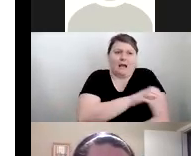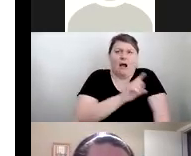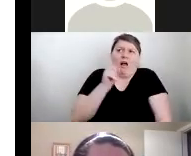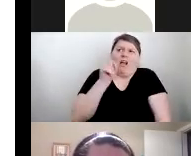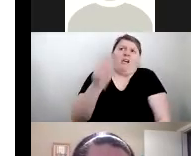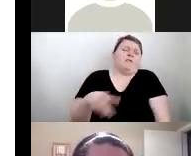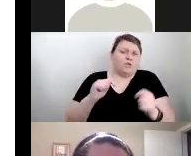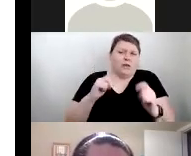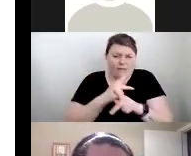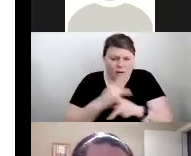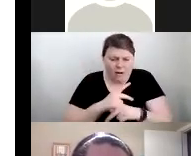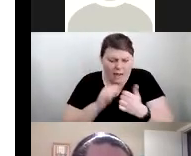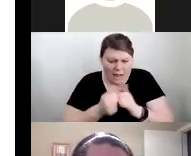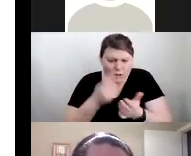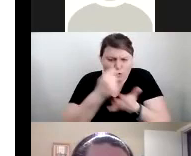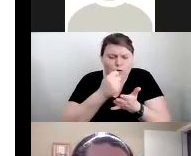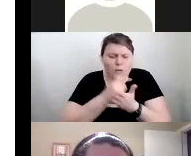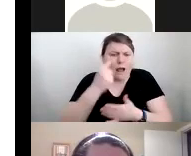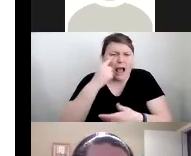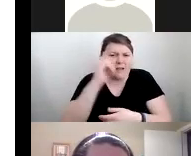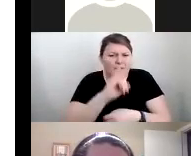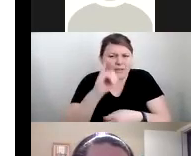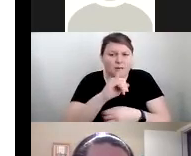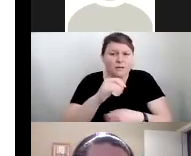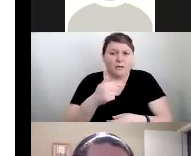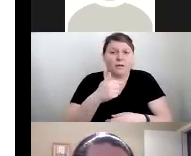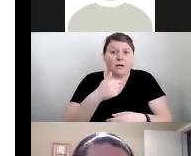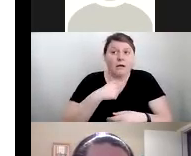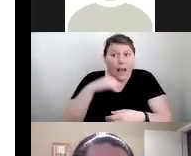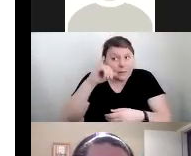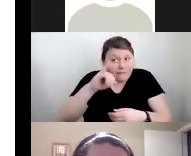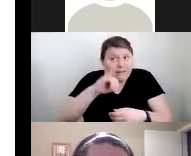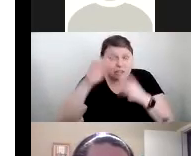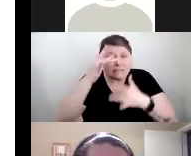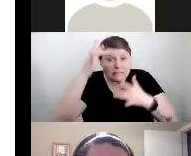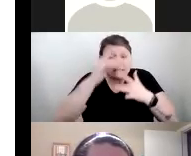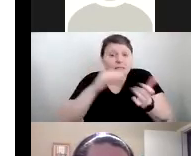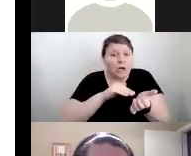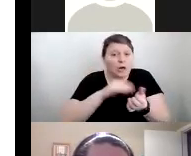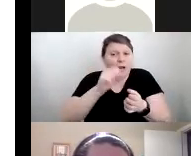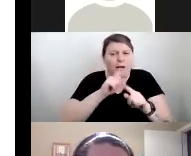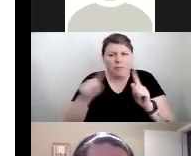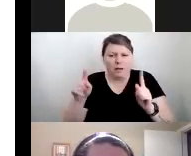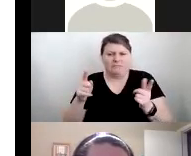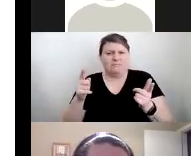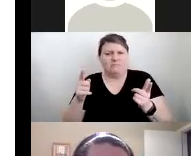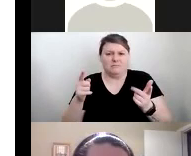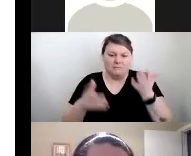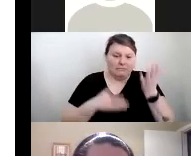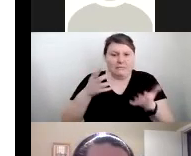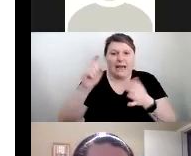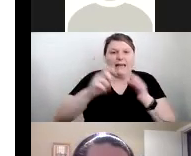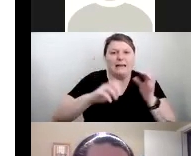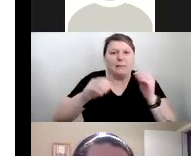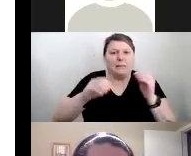figure out how to treat an eye infection. I was an infectious diseases doctor, but really, I needed more than an